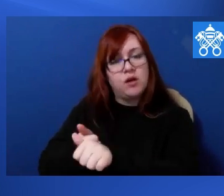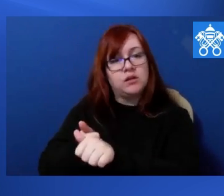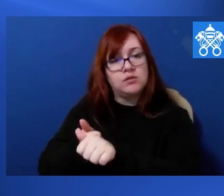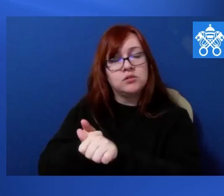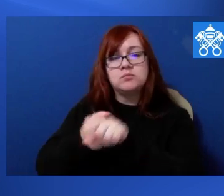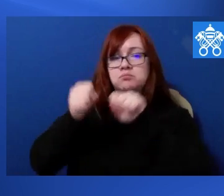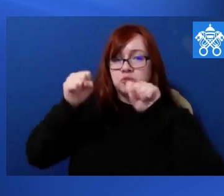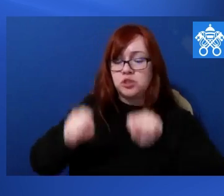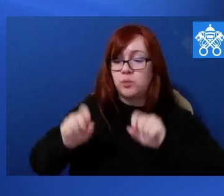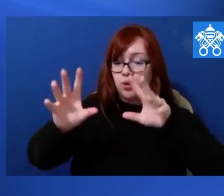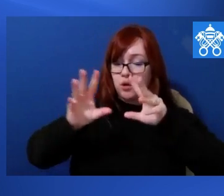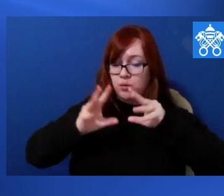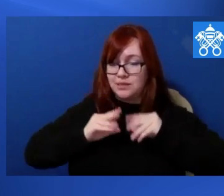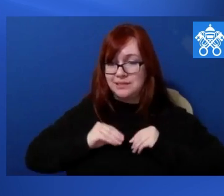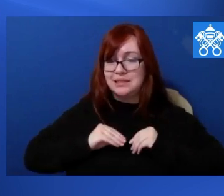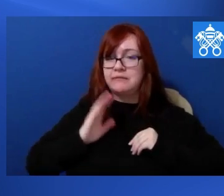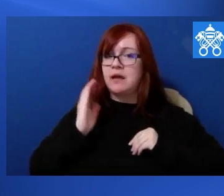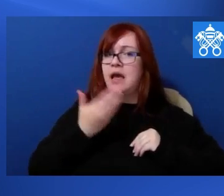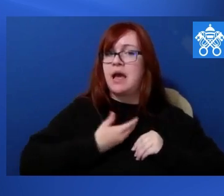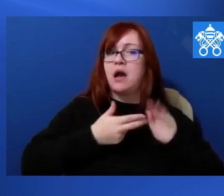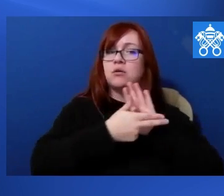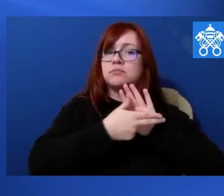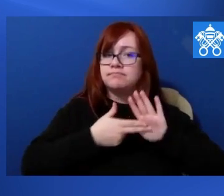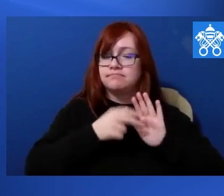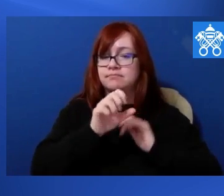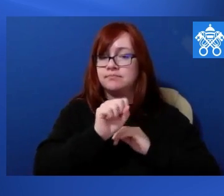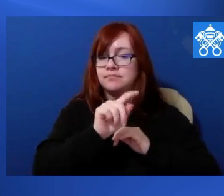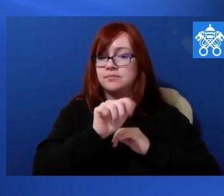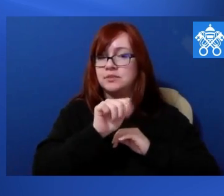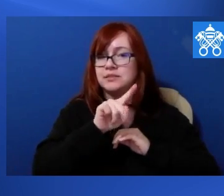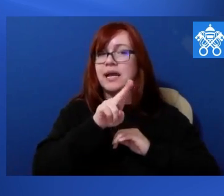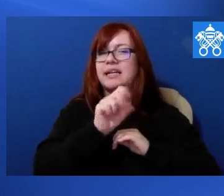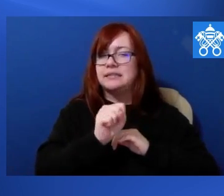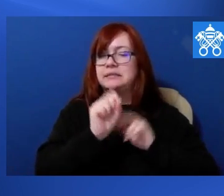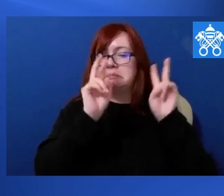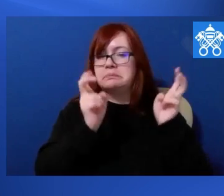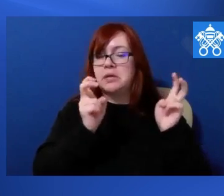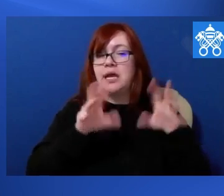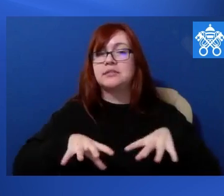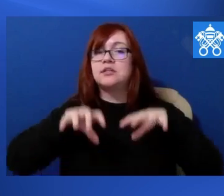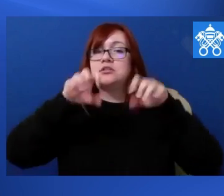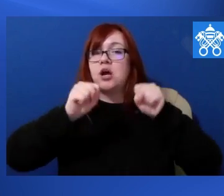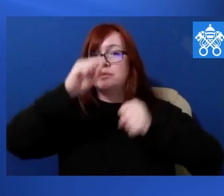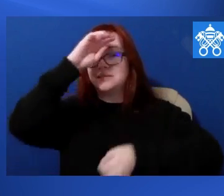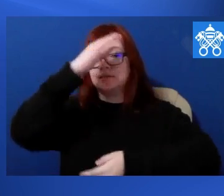we might receive our status as adopted sons.